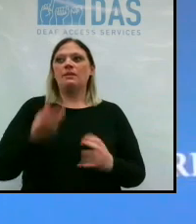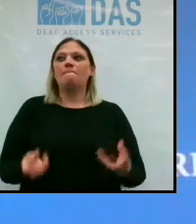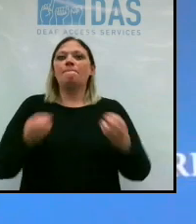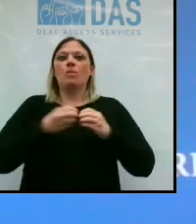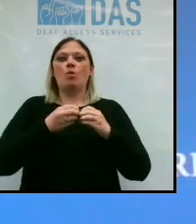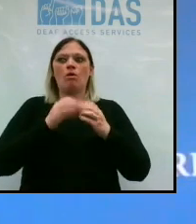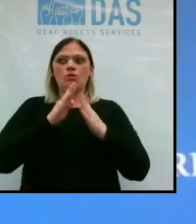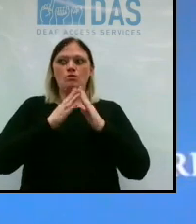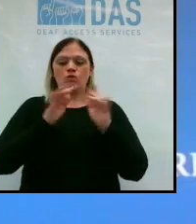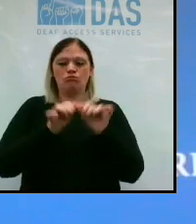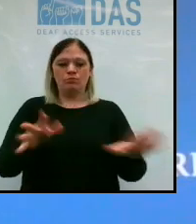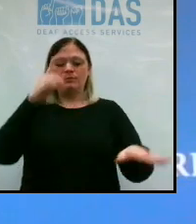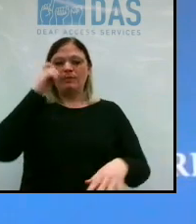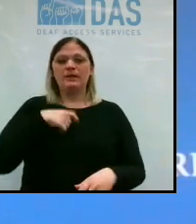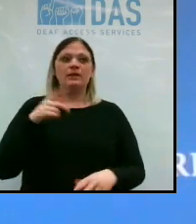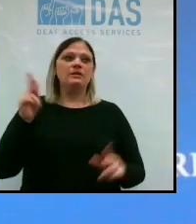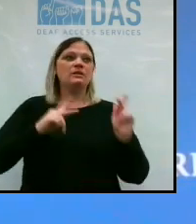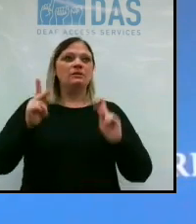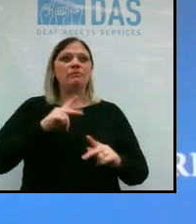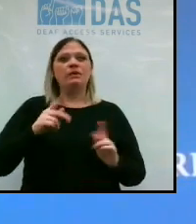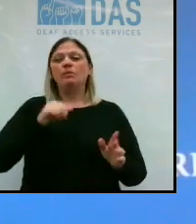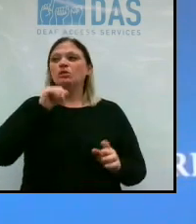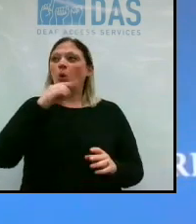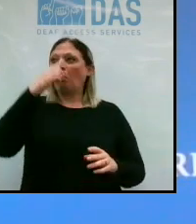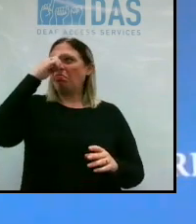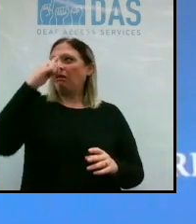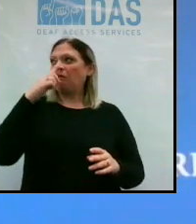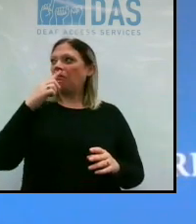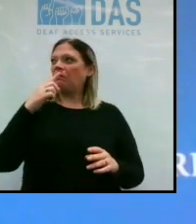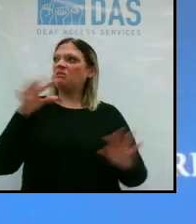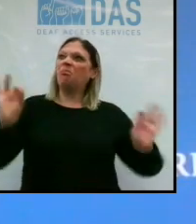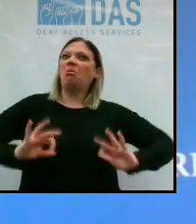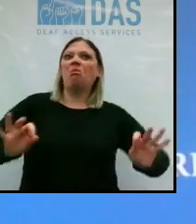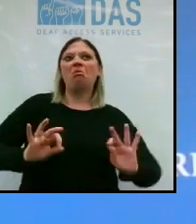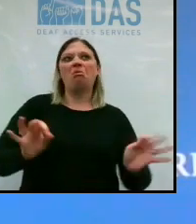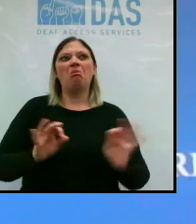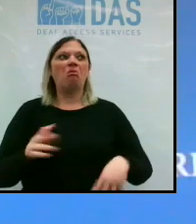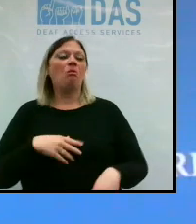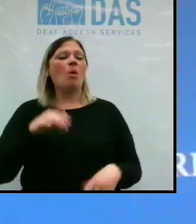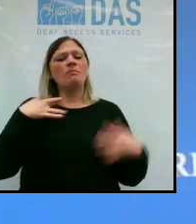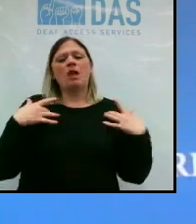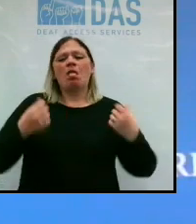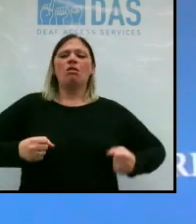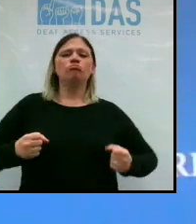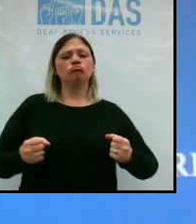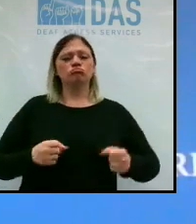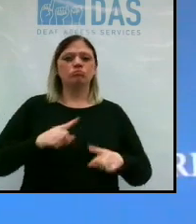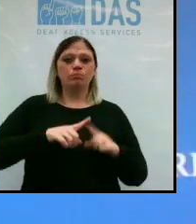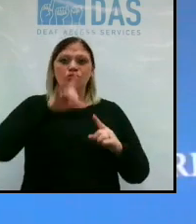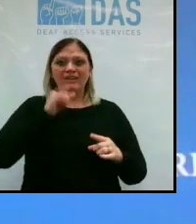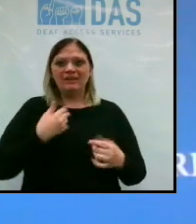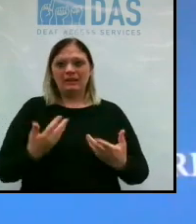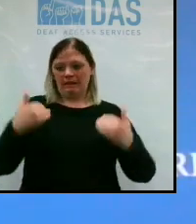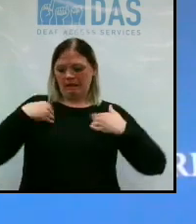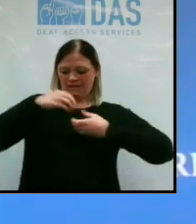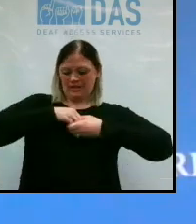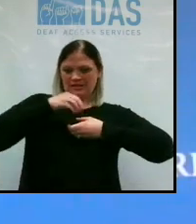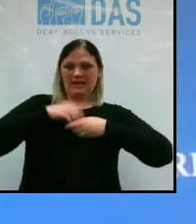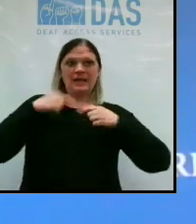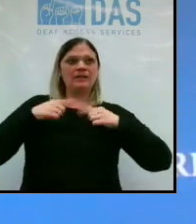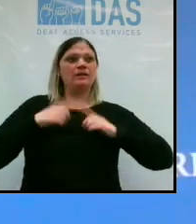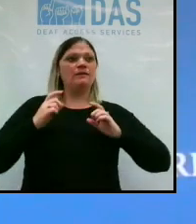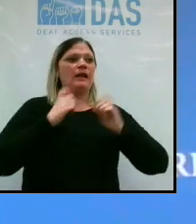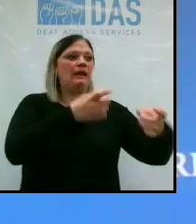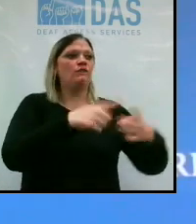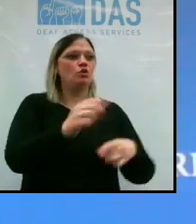is that people aren't taking it seriously, thinking, oh, I'm not sick, I'm healthy, I don't need to do that. And then they transmit it to someone else. So we can't